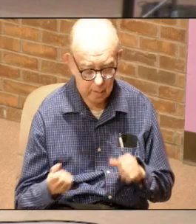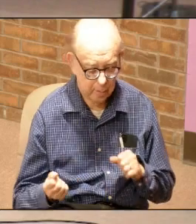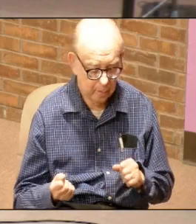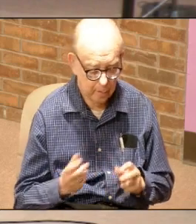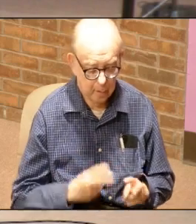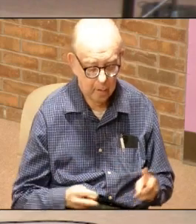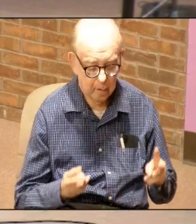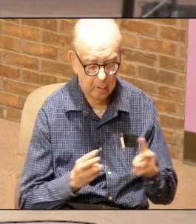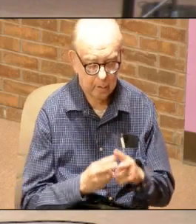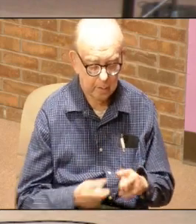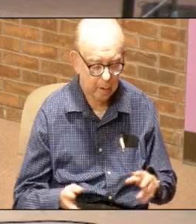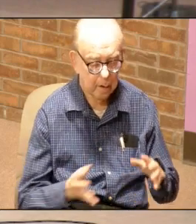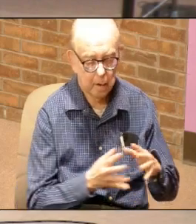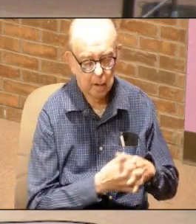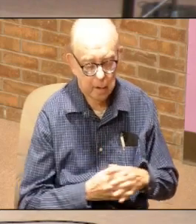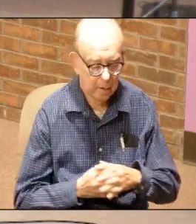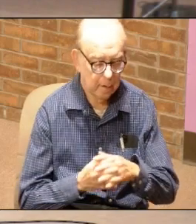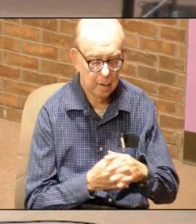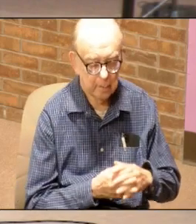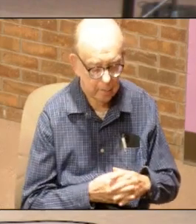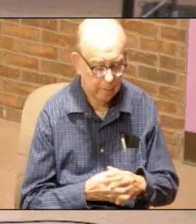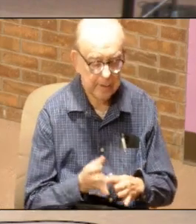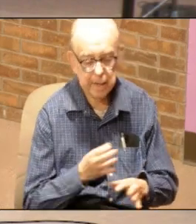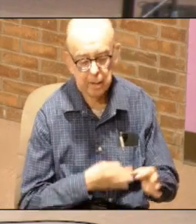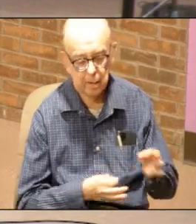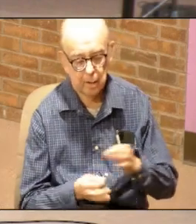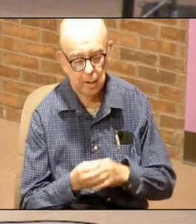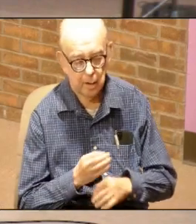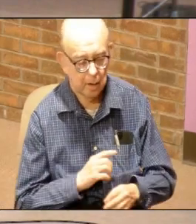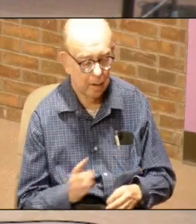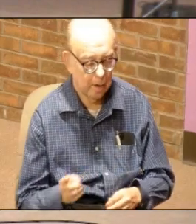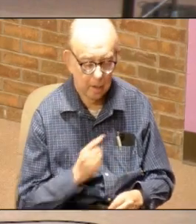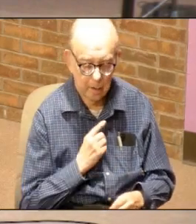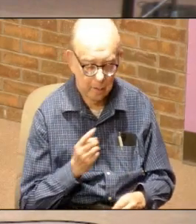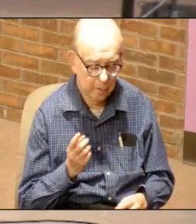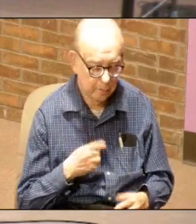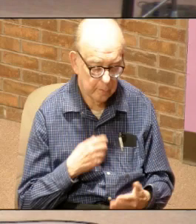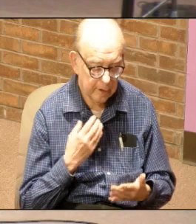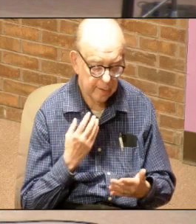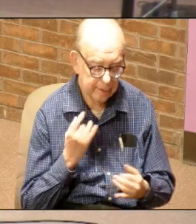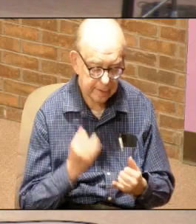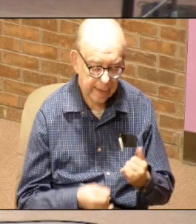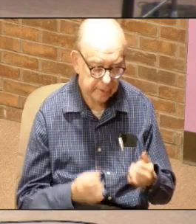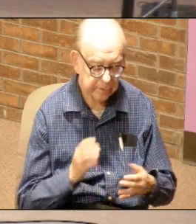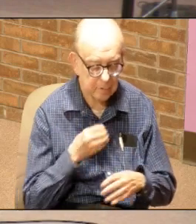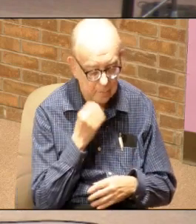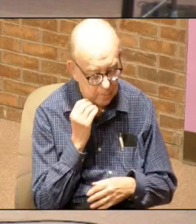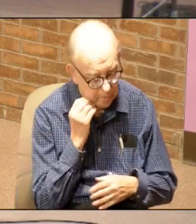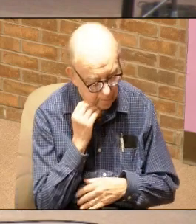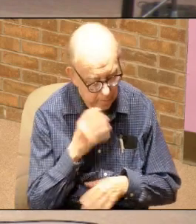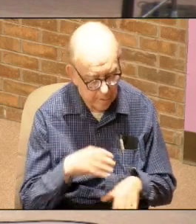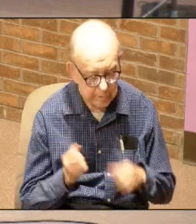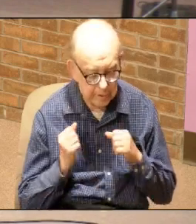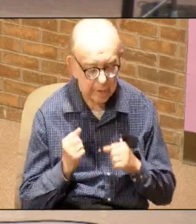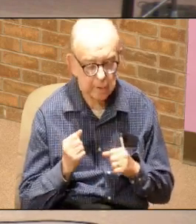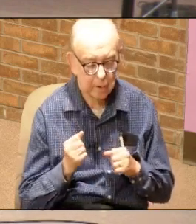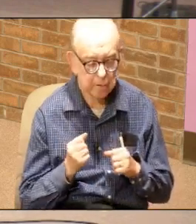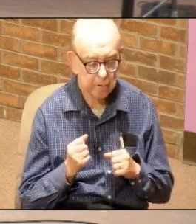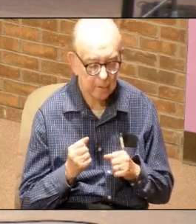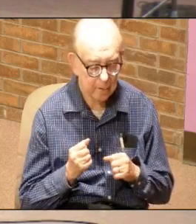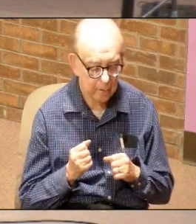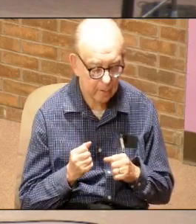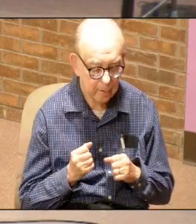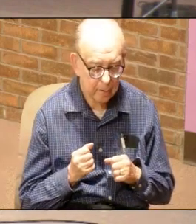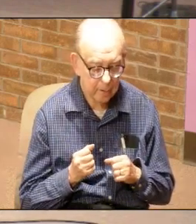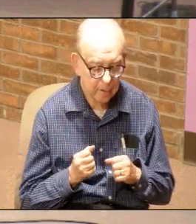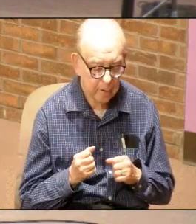the values of America instead of where is my final home, and taking on the citizenship